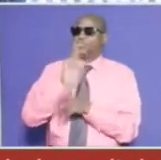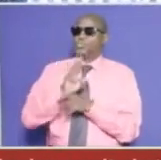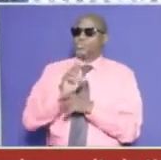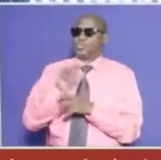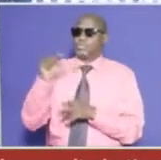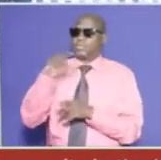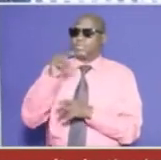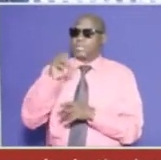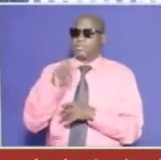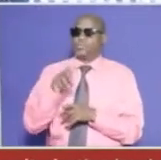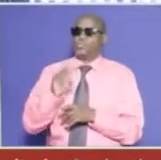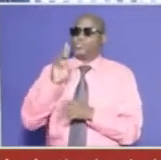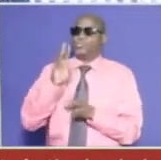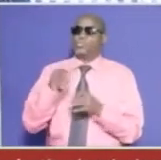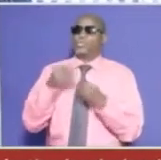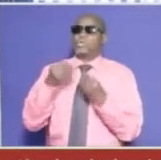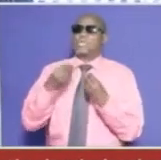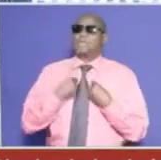to intimidate, because